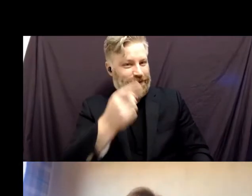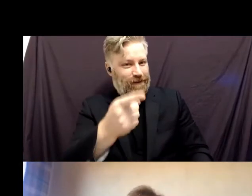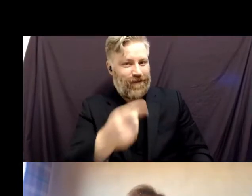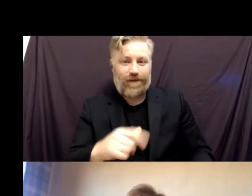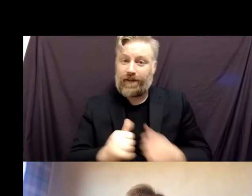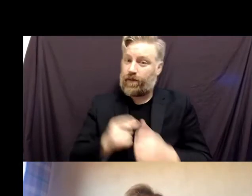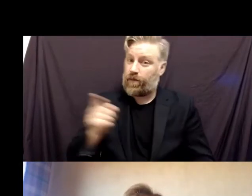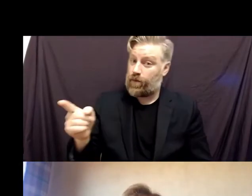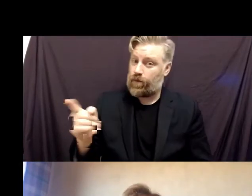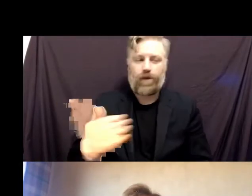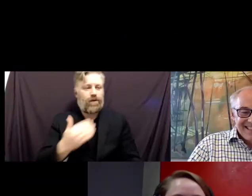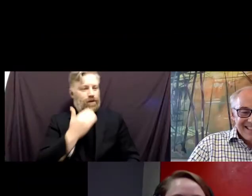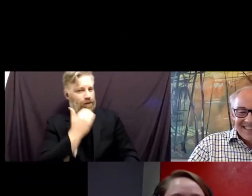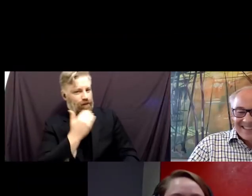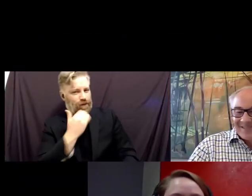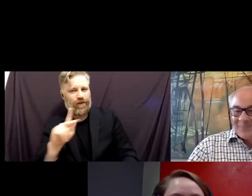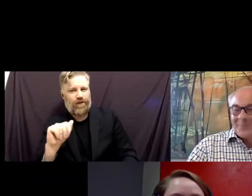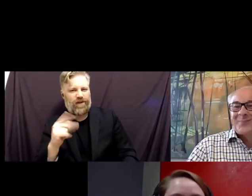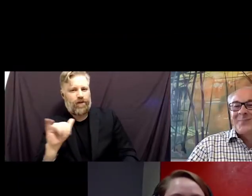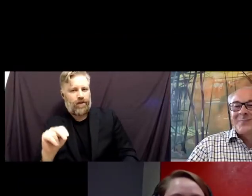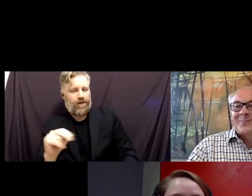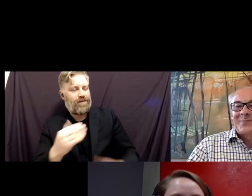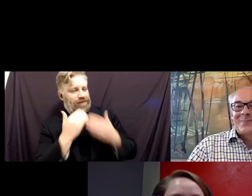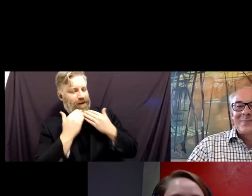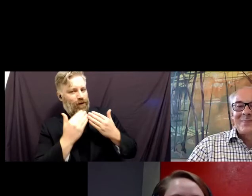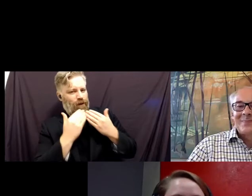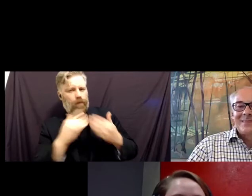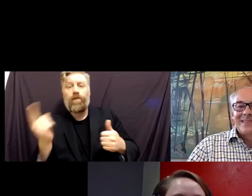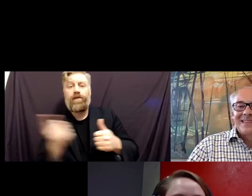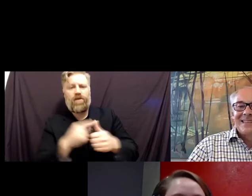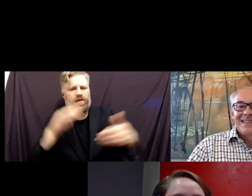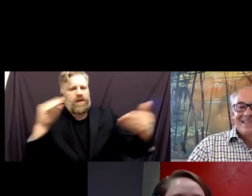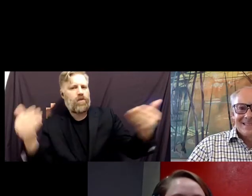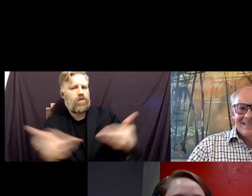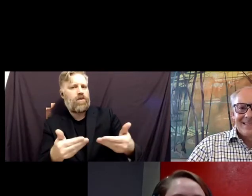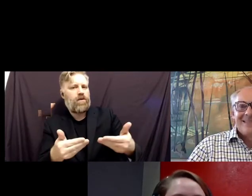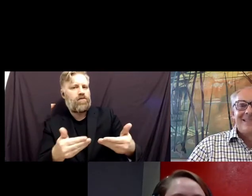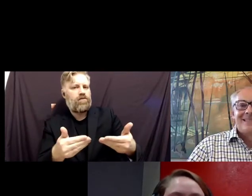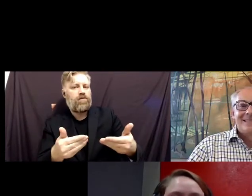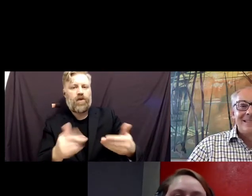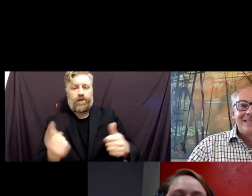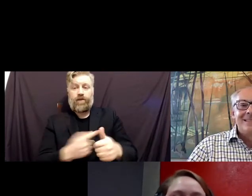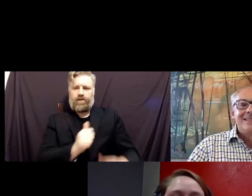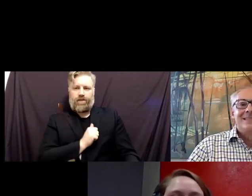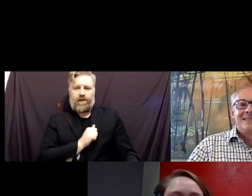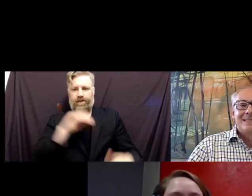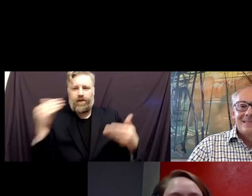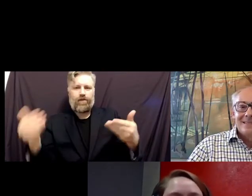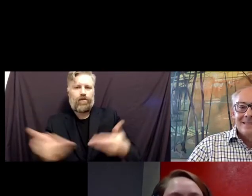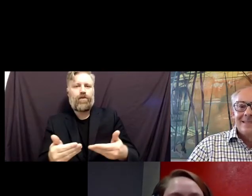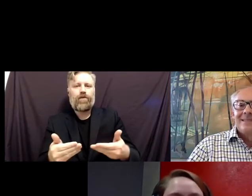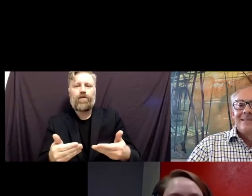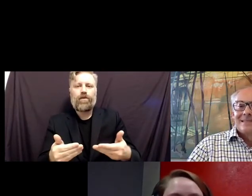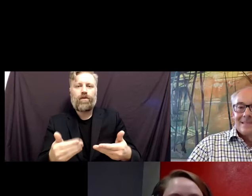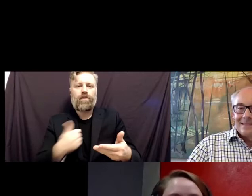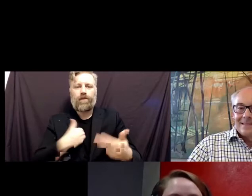good, thank you. So I think first we could start with some introductions. So I'll just introduce myself, and we're doing a